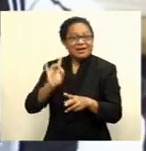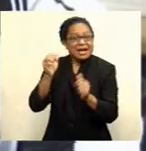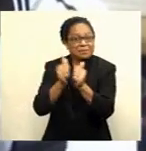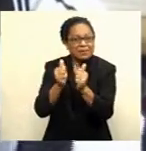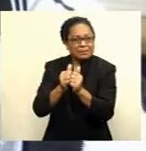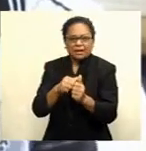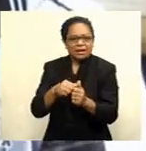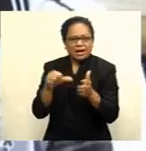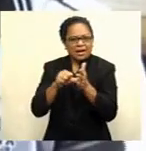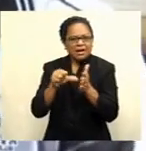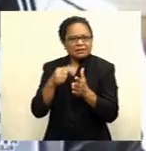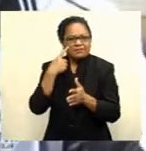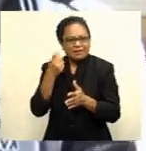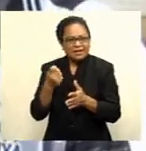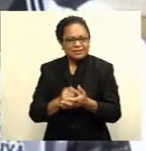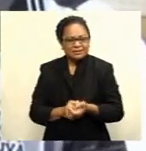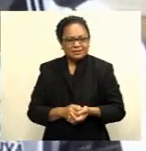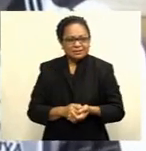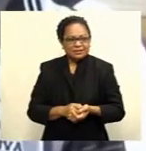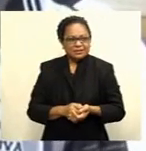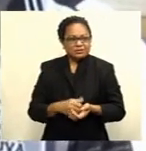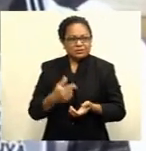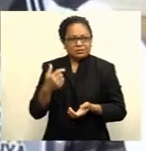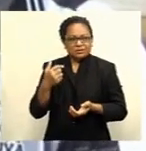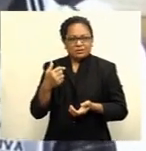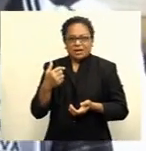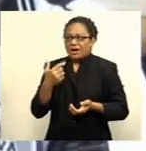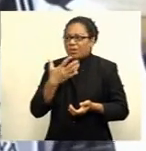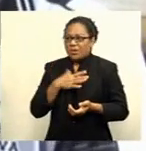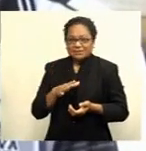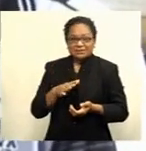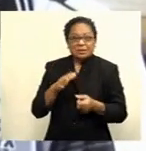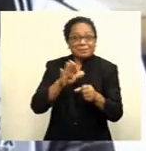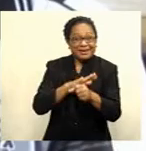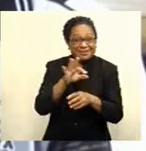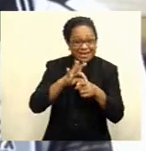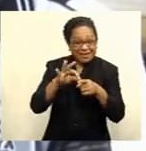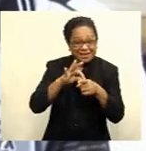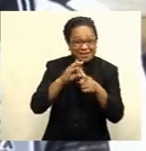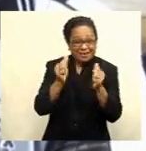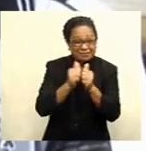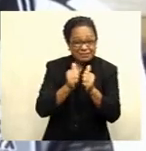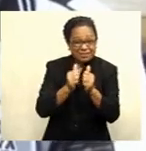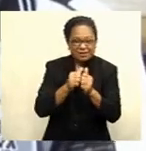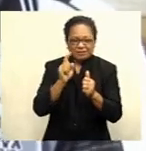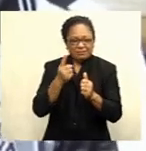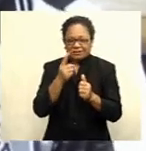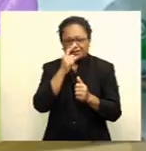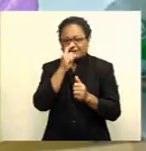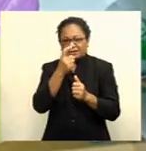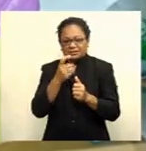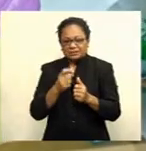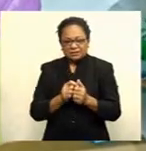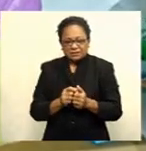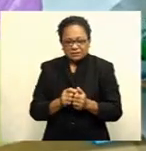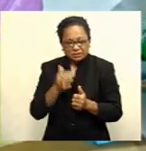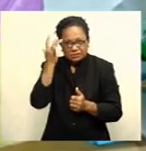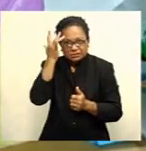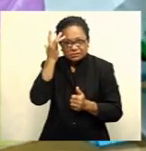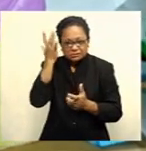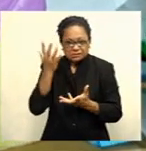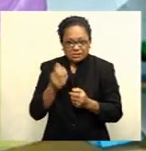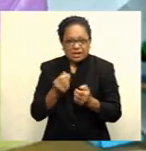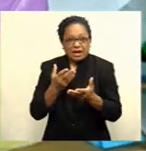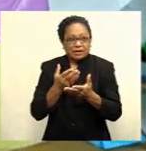really struggling making the color for the paper. Just can't do it. Then I don't know, how I get the talent. Then I get all